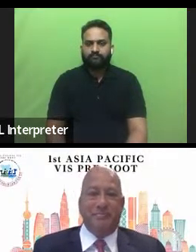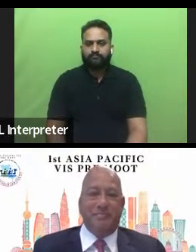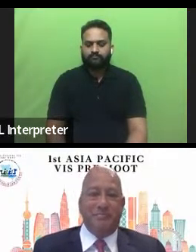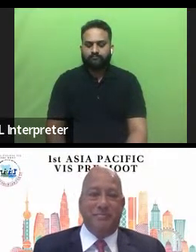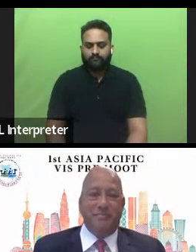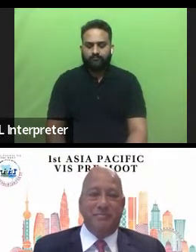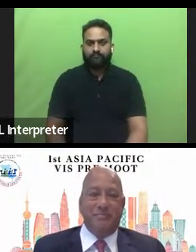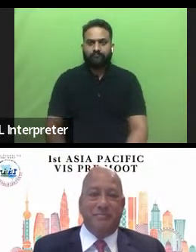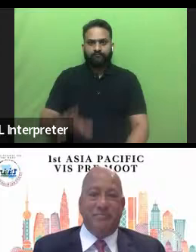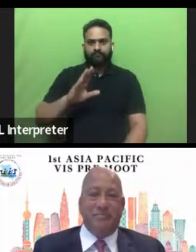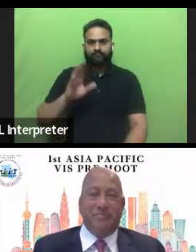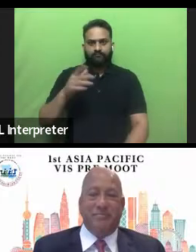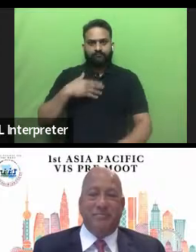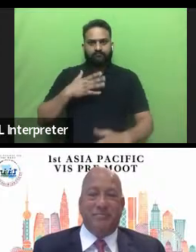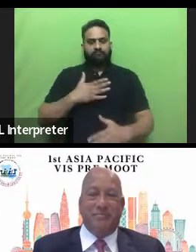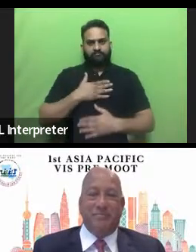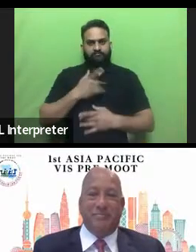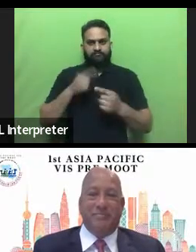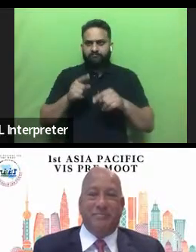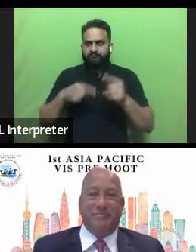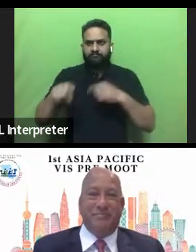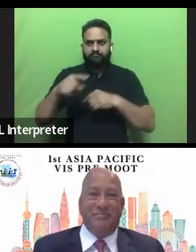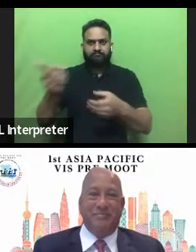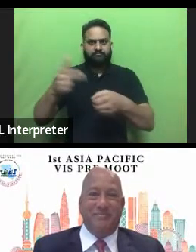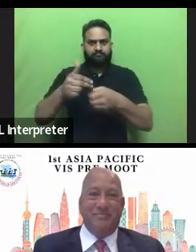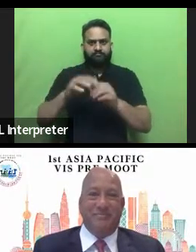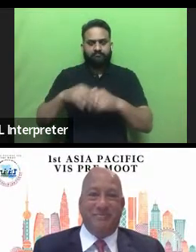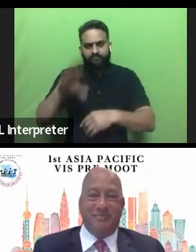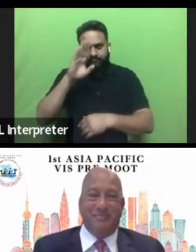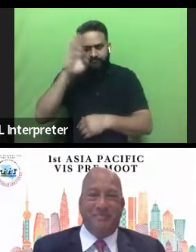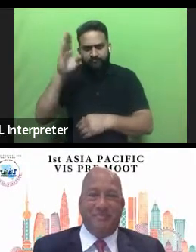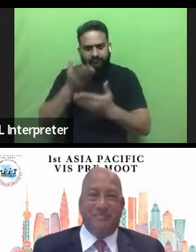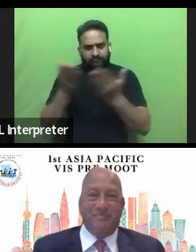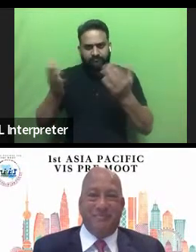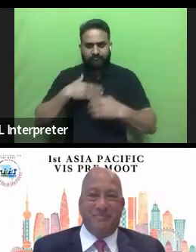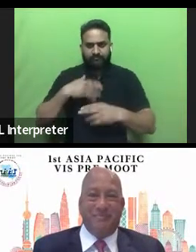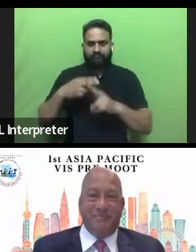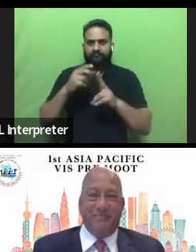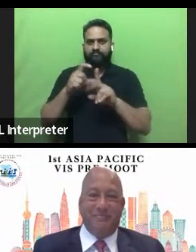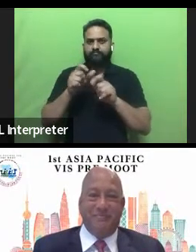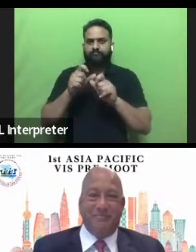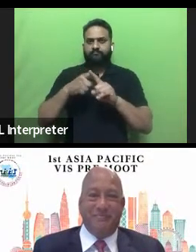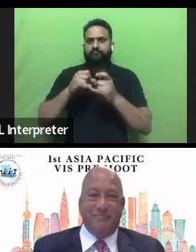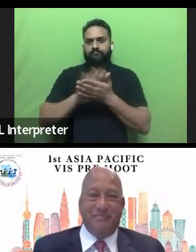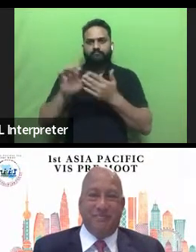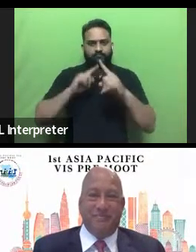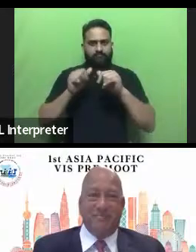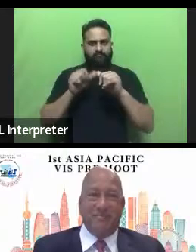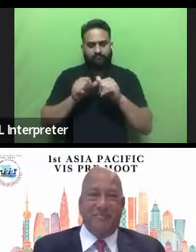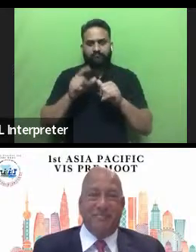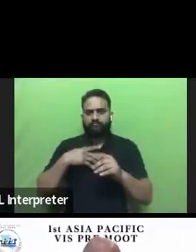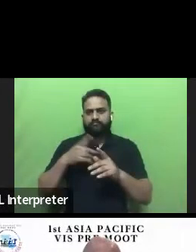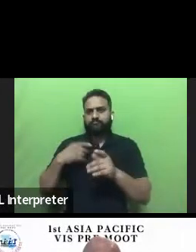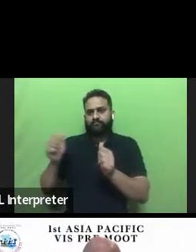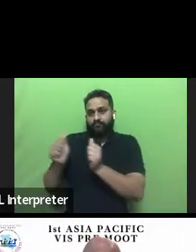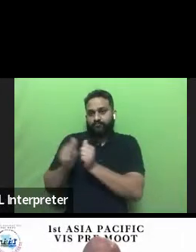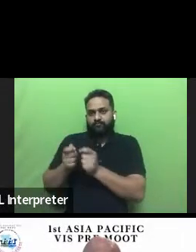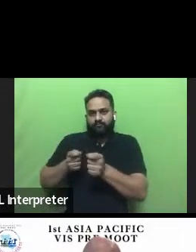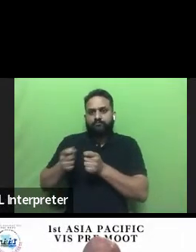Right. I believe that we're all here. Hello, everybody. My name is Dakshita. With me, I have my co-moderator,